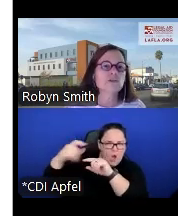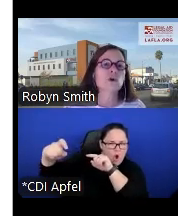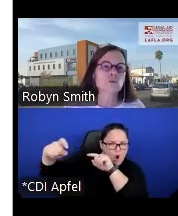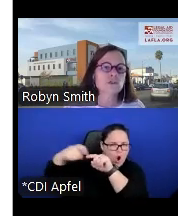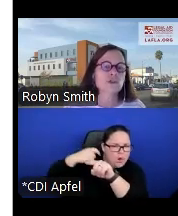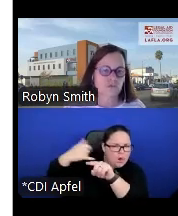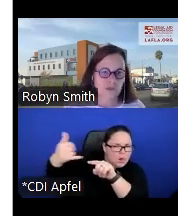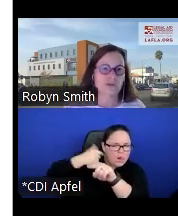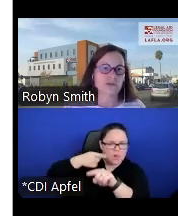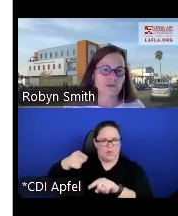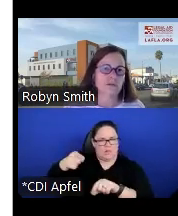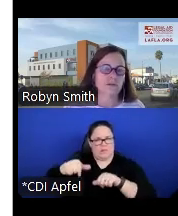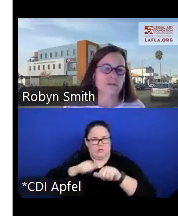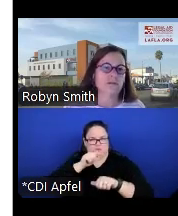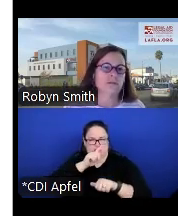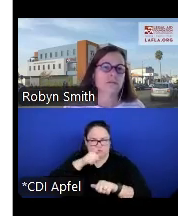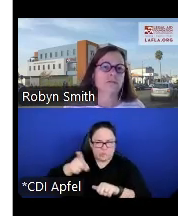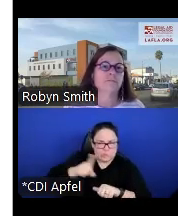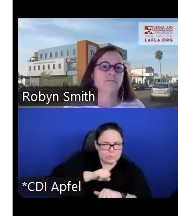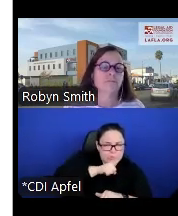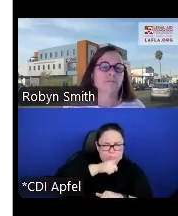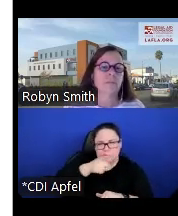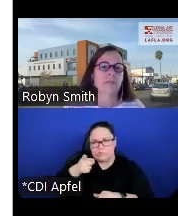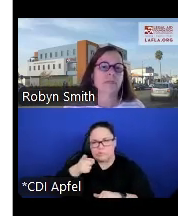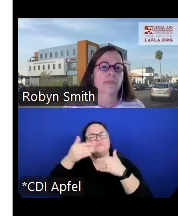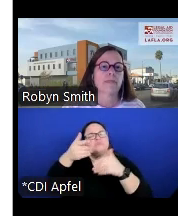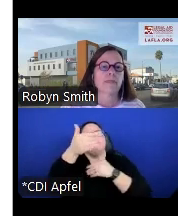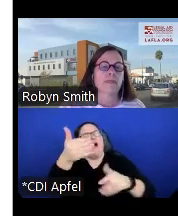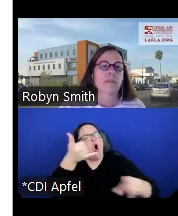call your loan servicer.